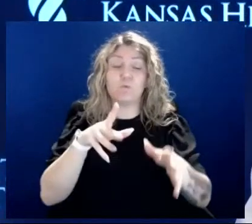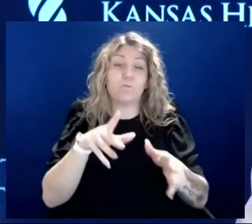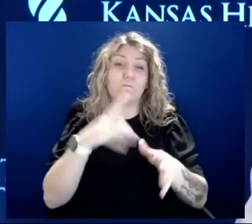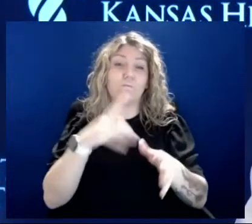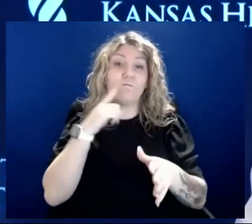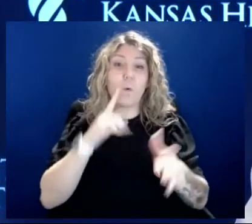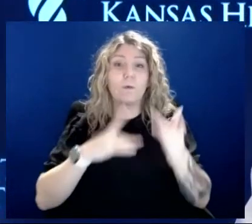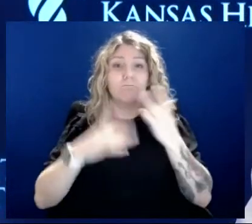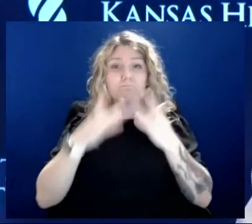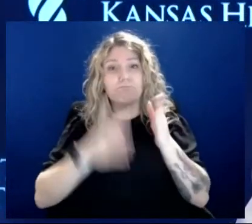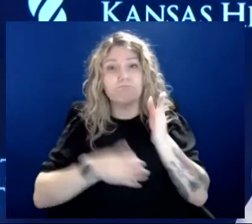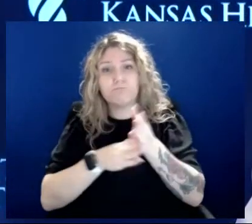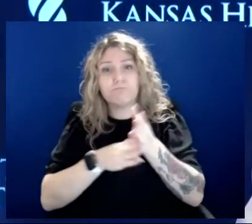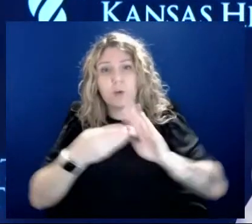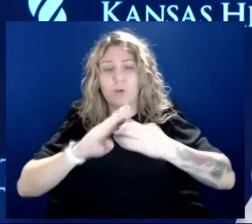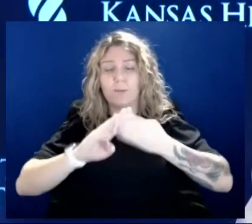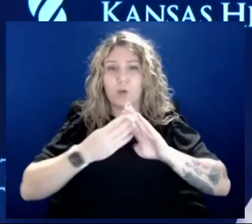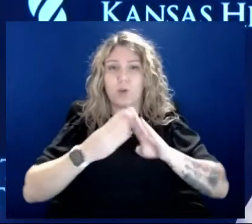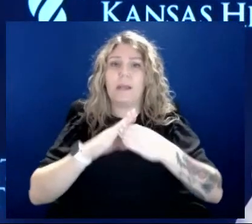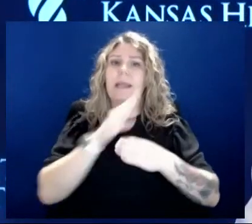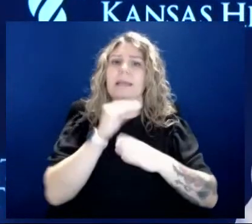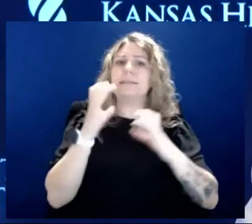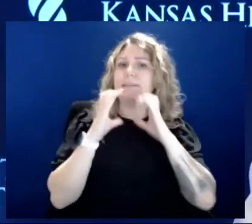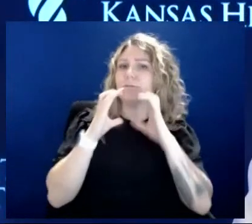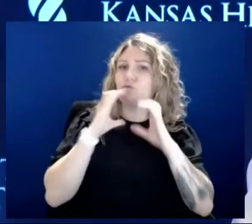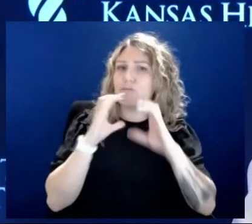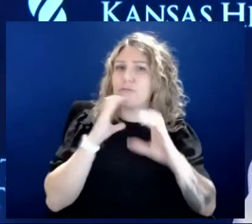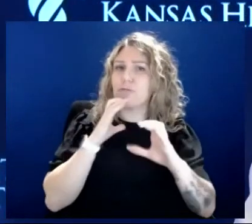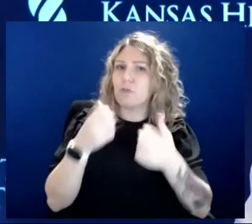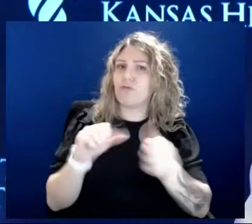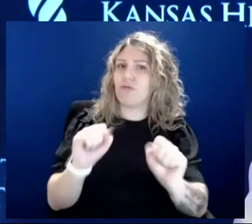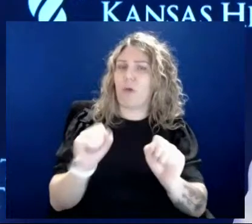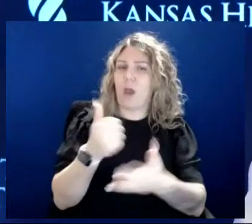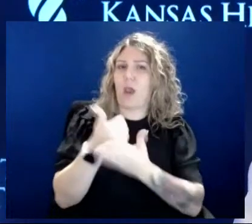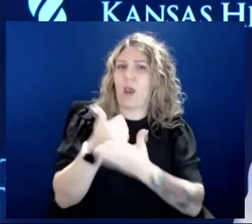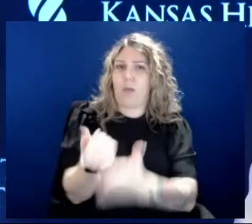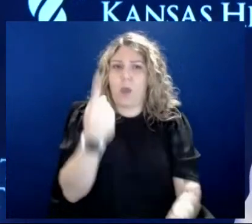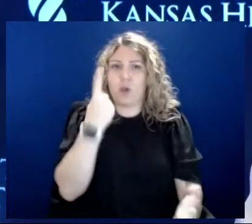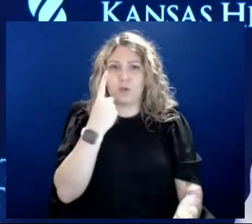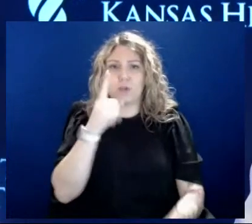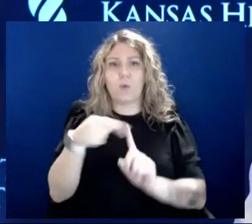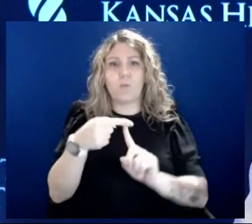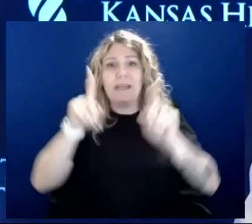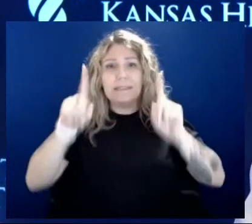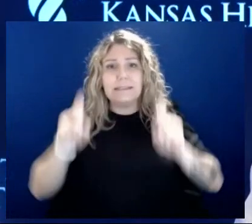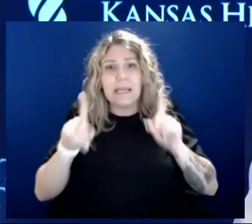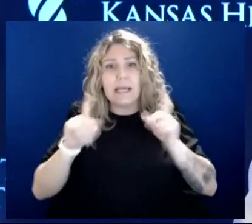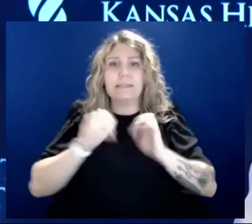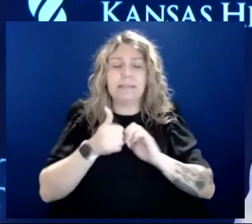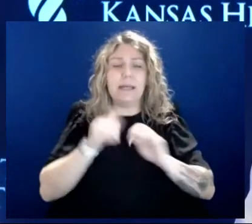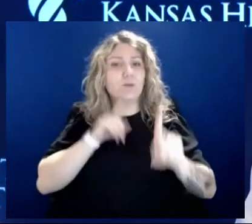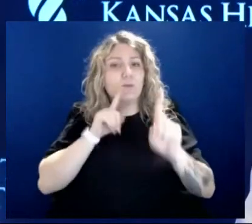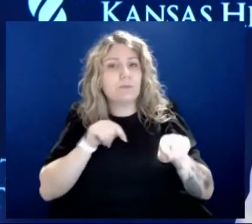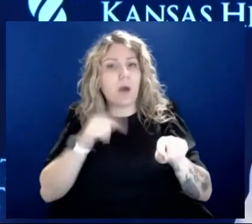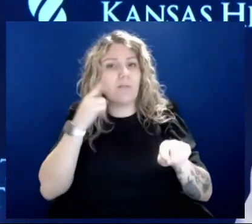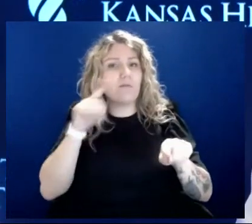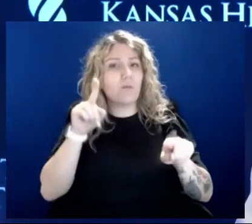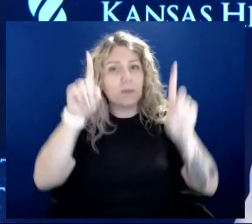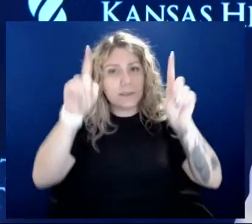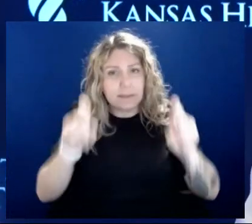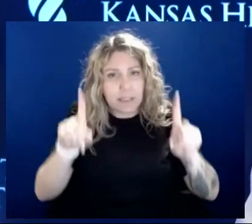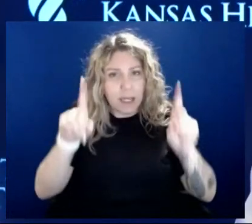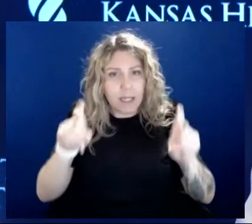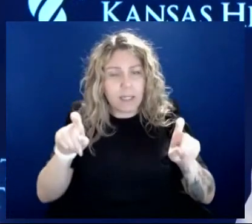those communities on communications efforts to try to help them understand when to get tested, how to respond to testing. We specifically